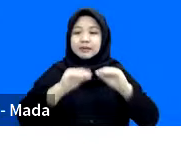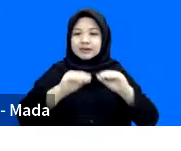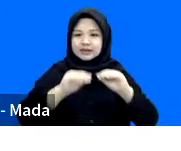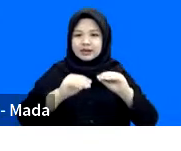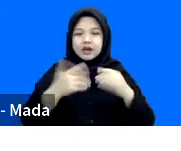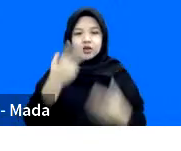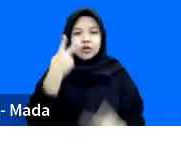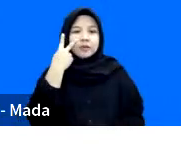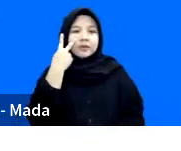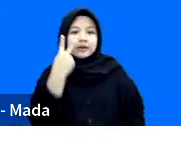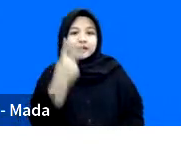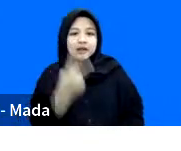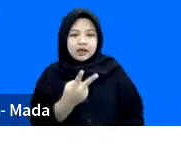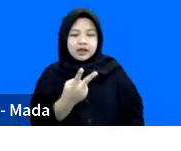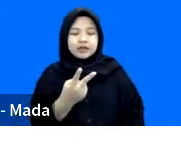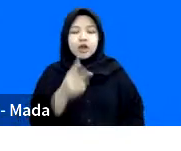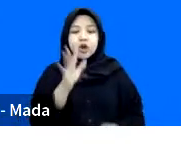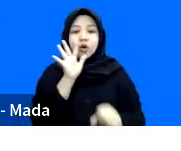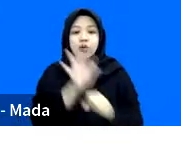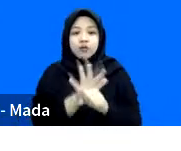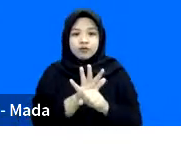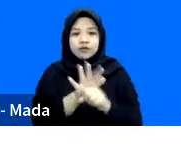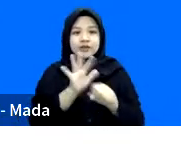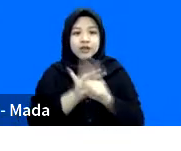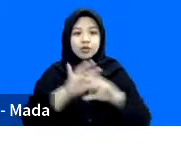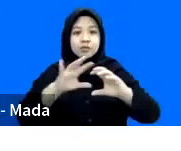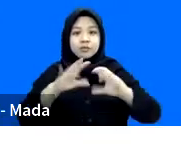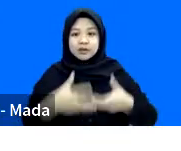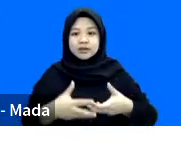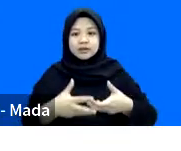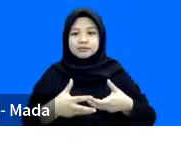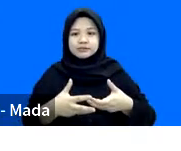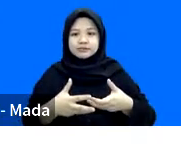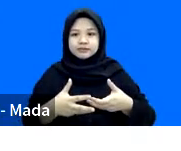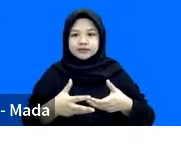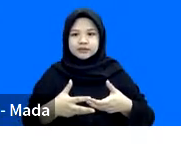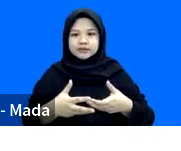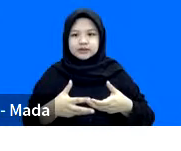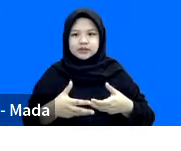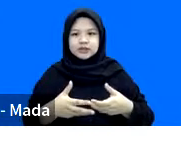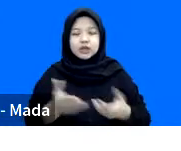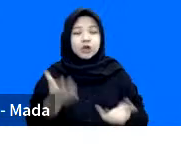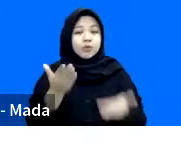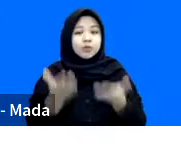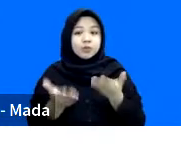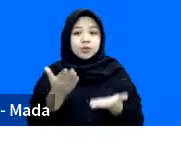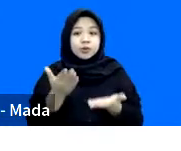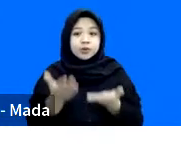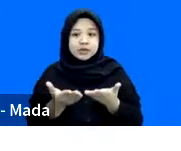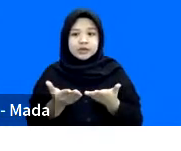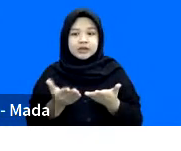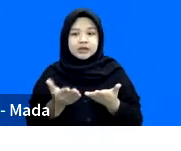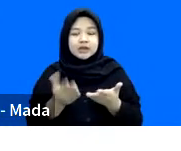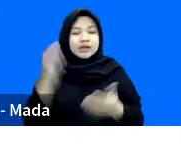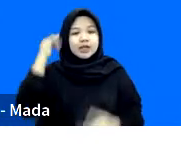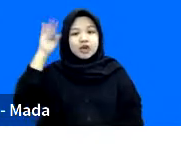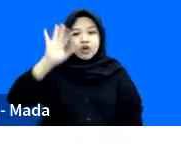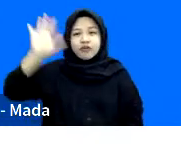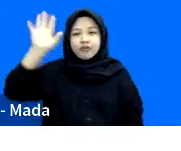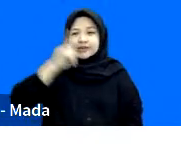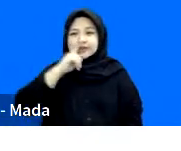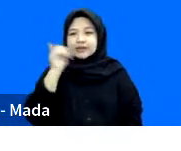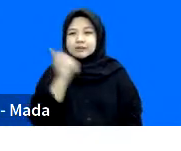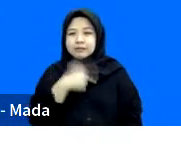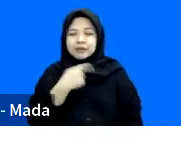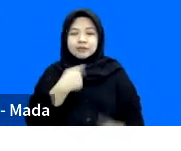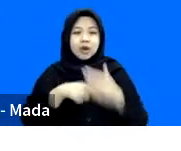the COVID-19 pandemic really allowed for rapid innovation through technology and other new and creative